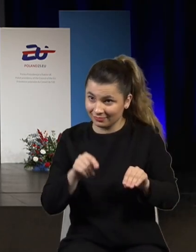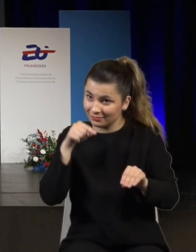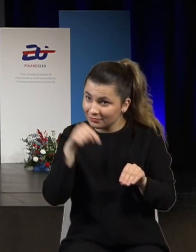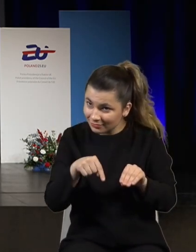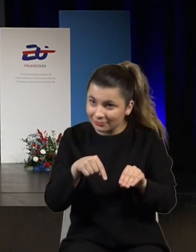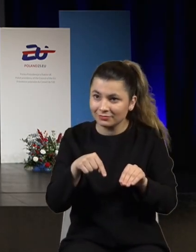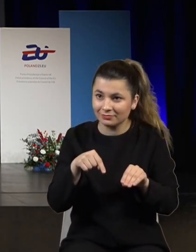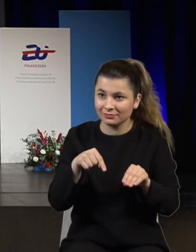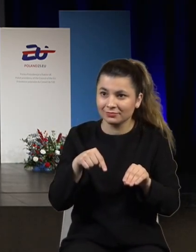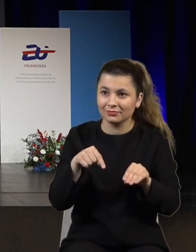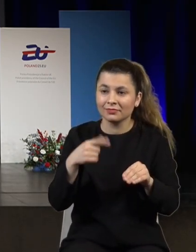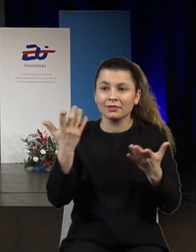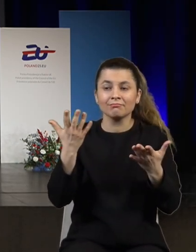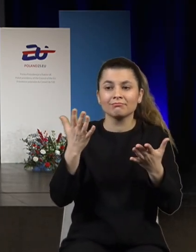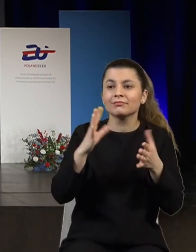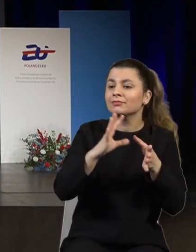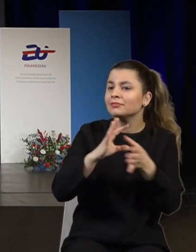of security challenges?